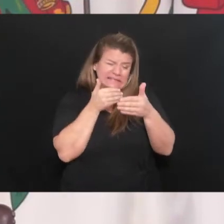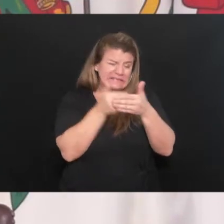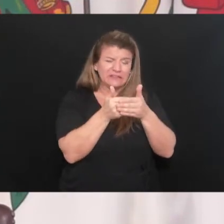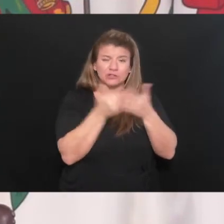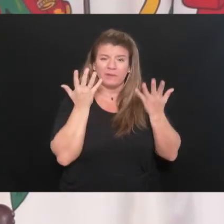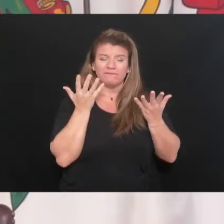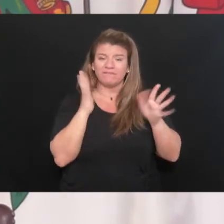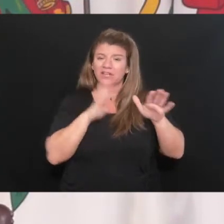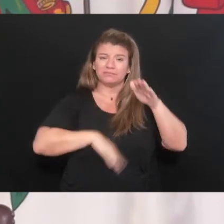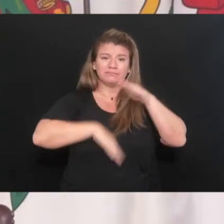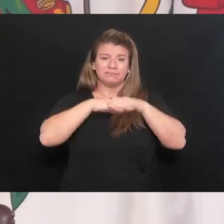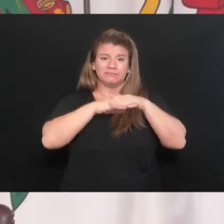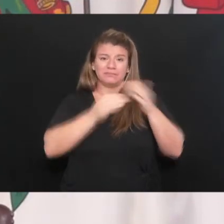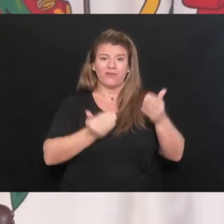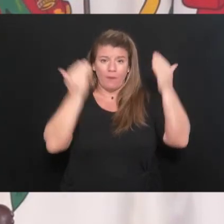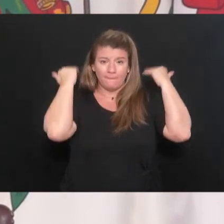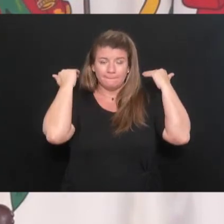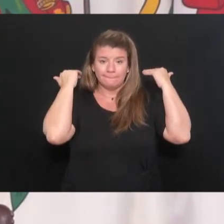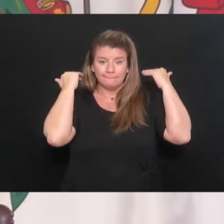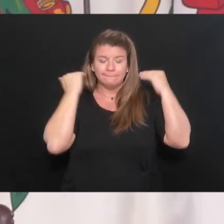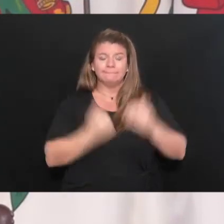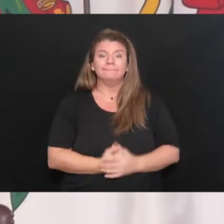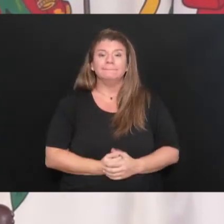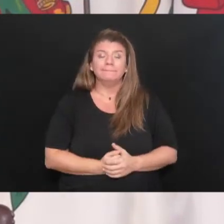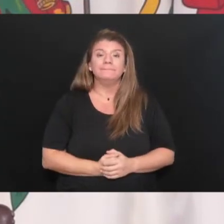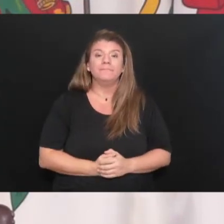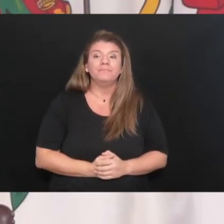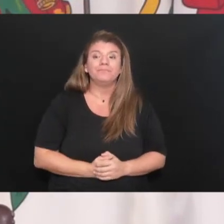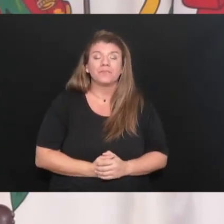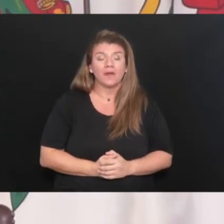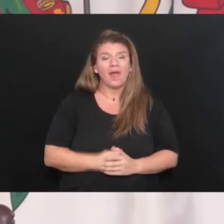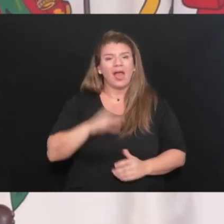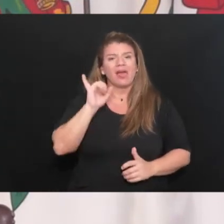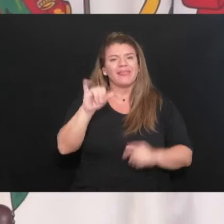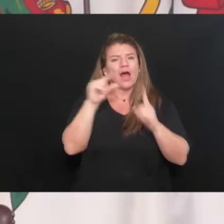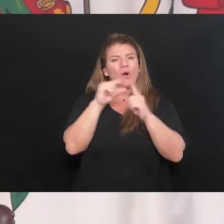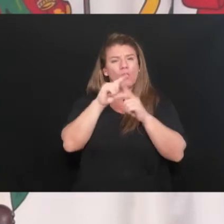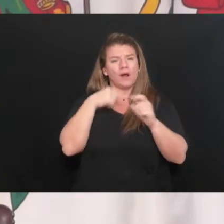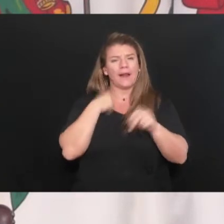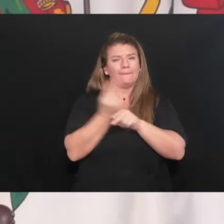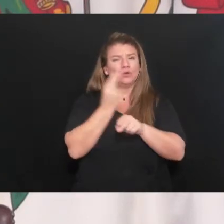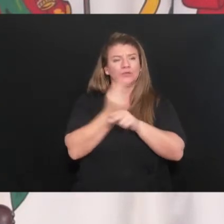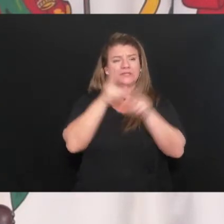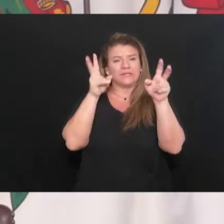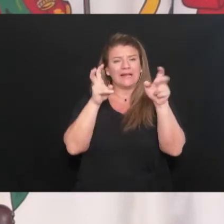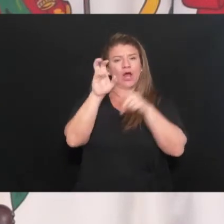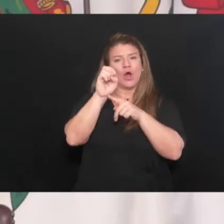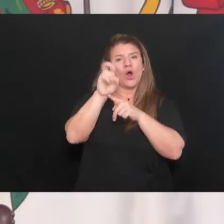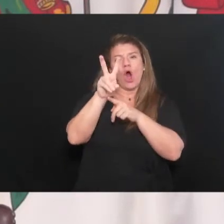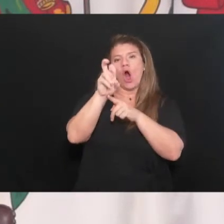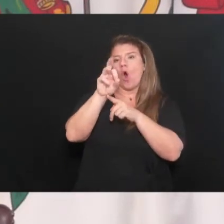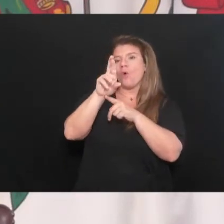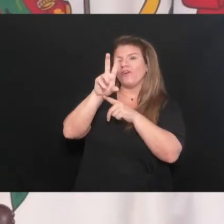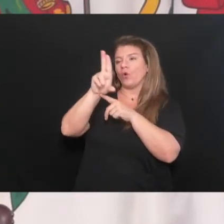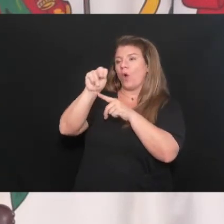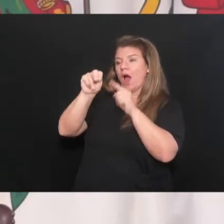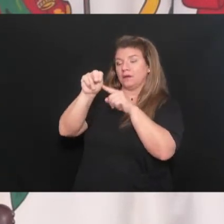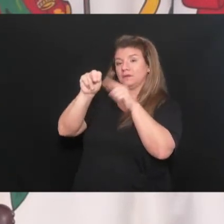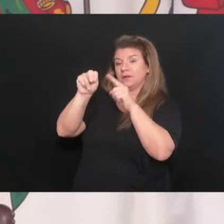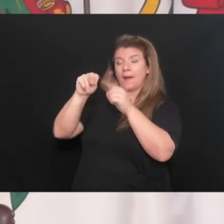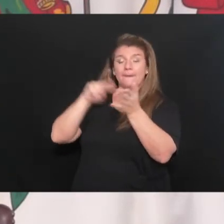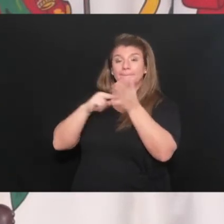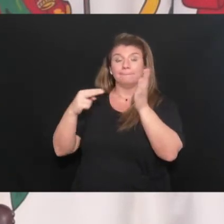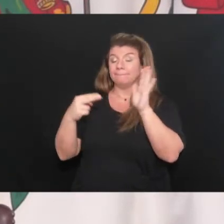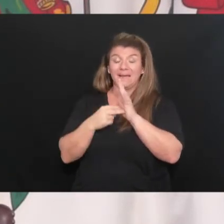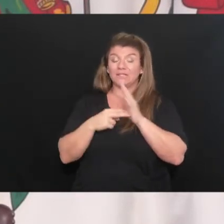overrun. Now, by overrun, I mean that we could awaken to